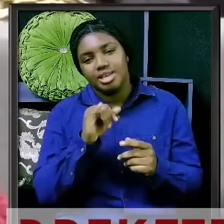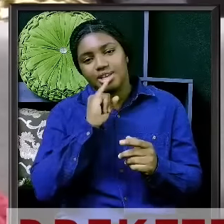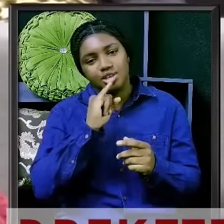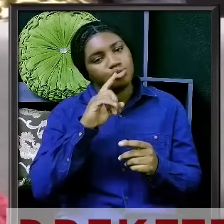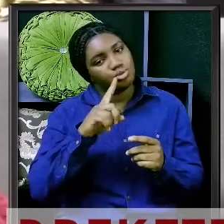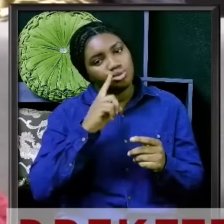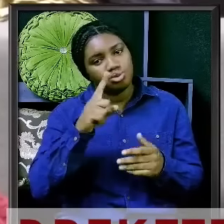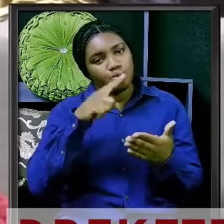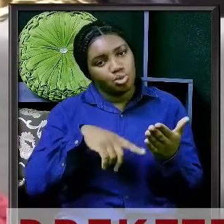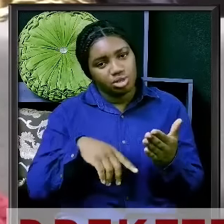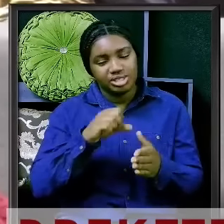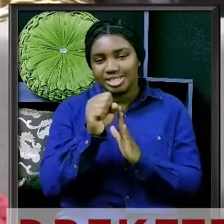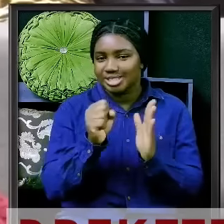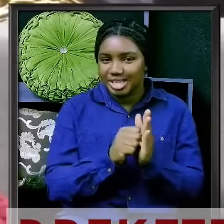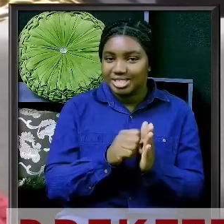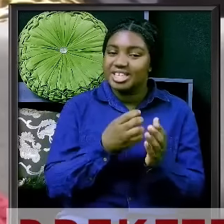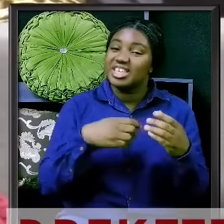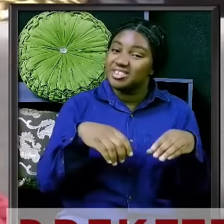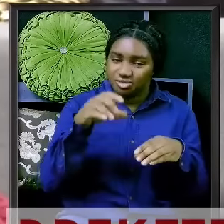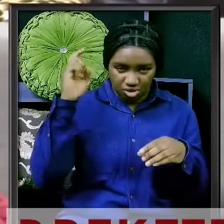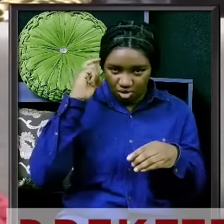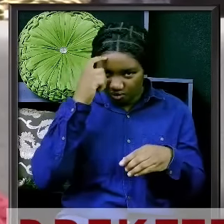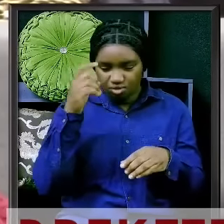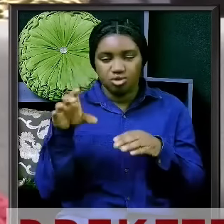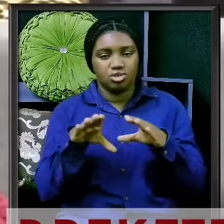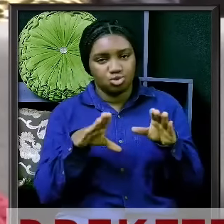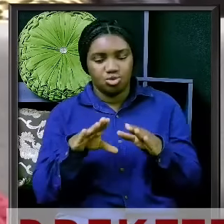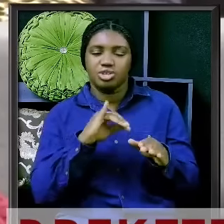Even the governor himself, nine be saying that true he be.